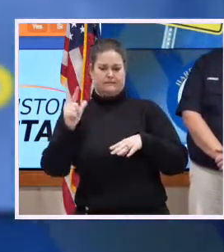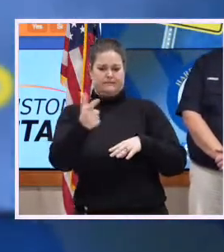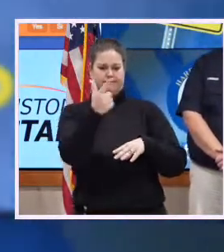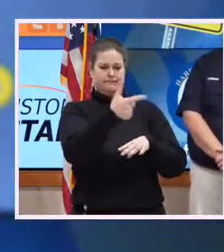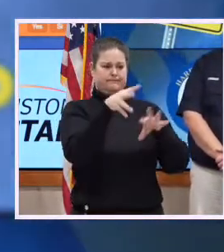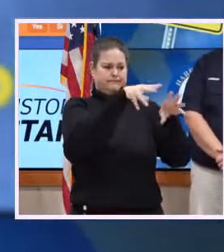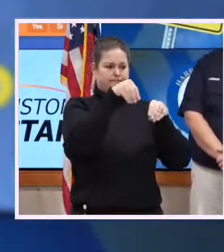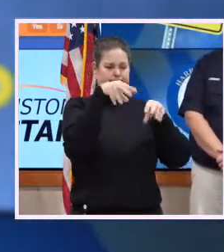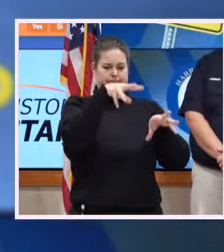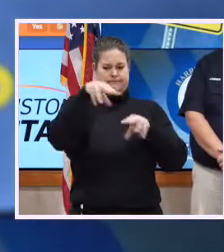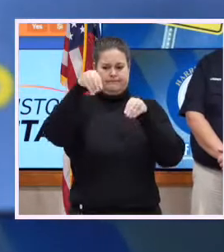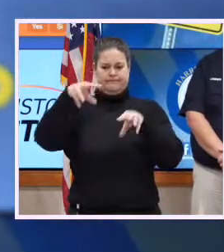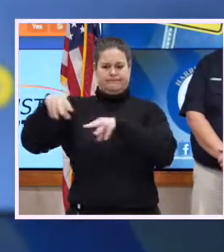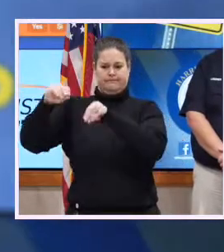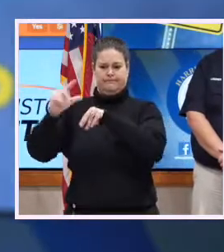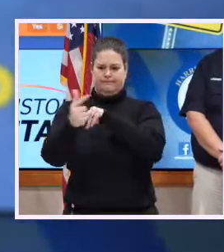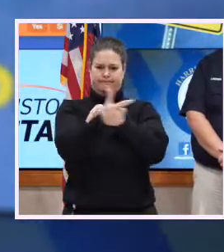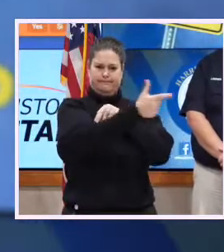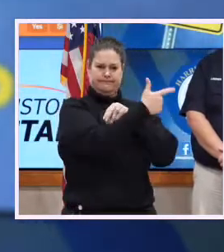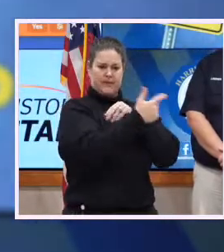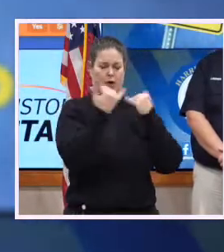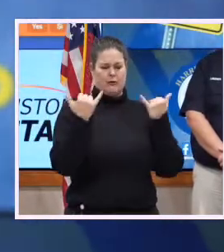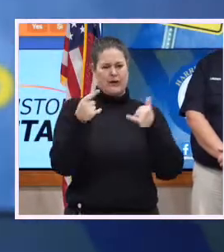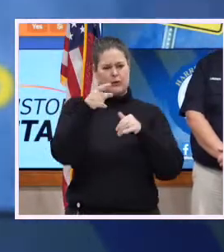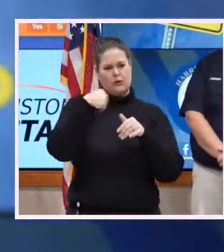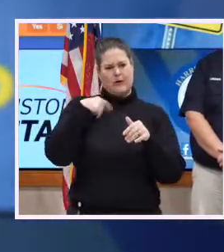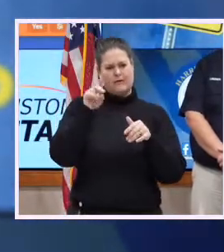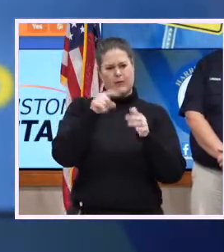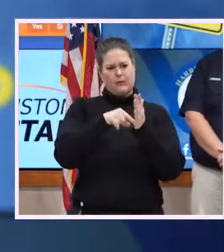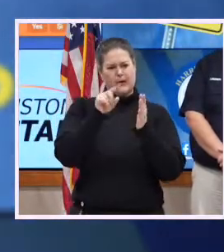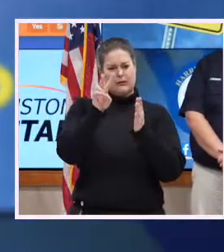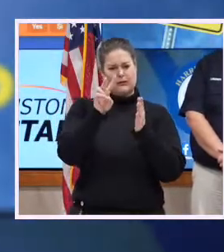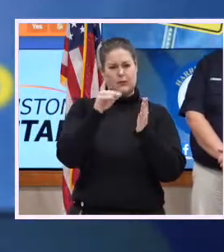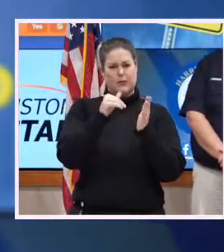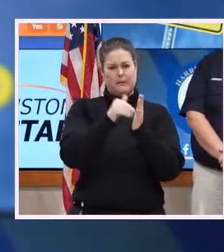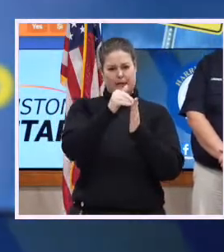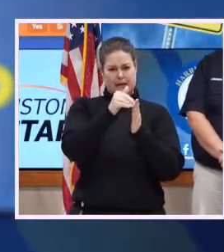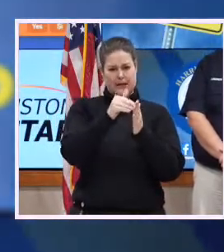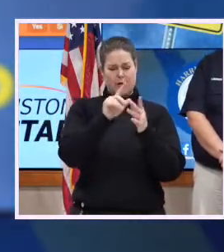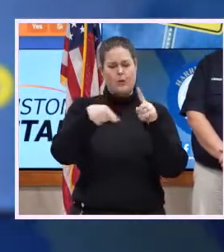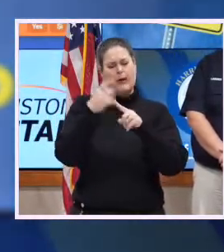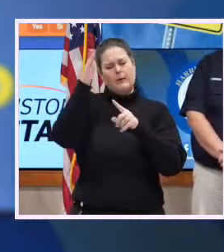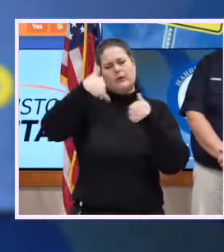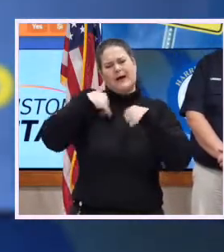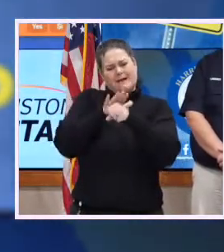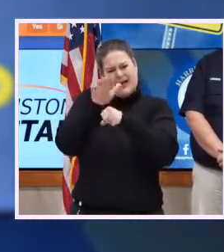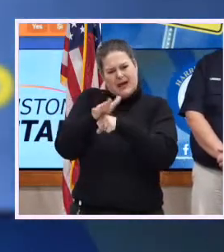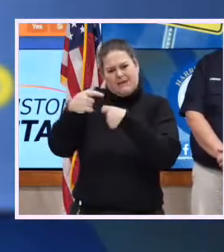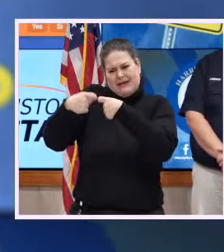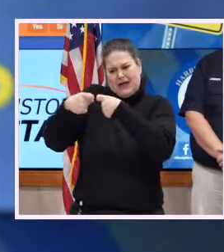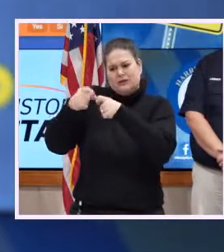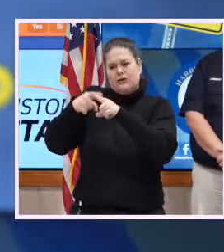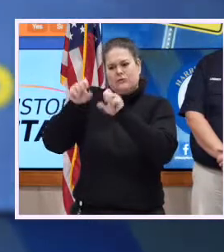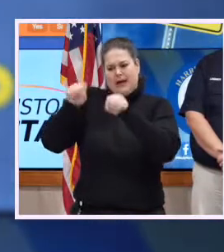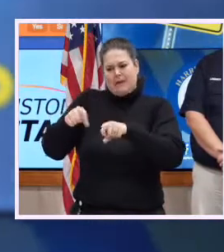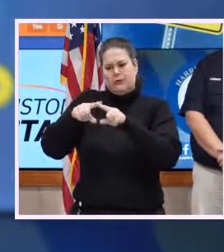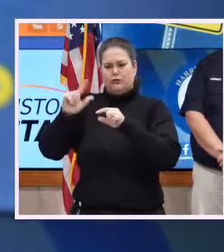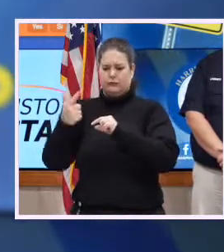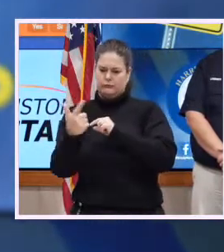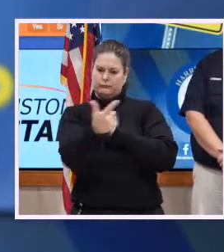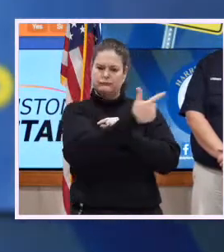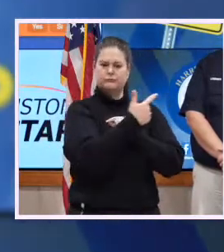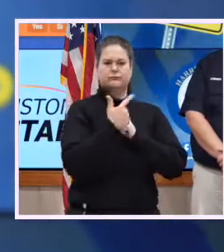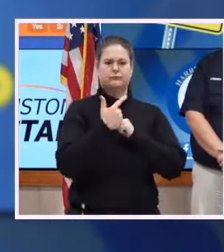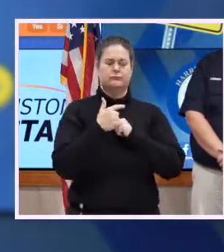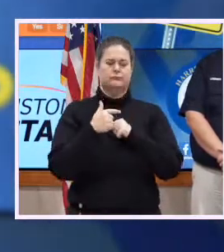you have 1.2 million customers. At what point will you have enough electricity to start that rolling? What's the sweet spot you're looking for?